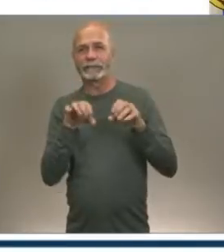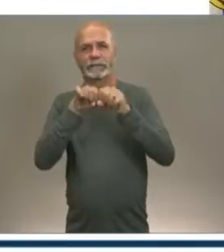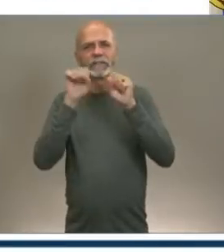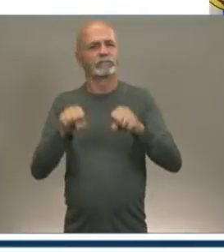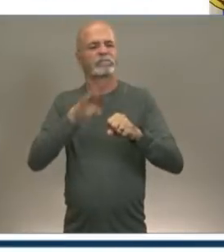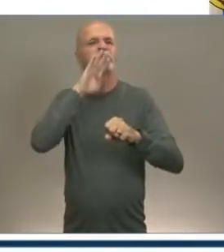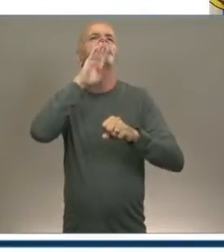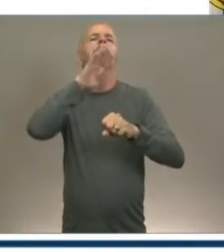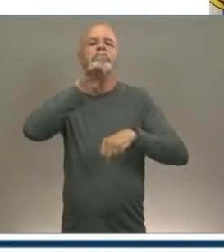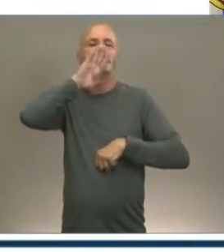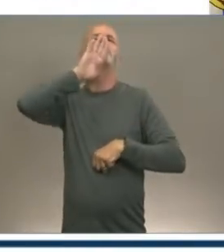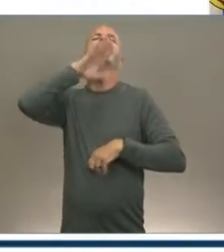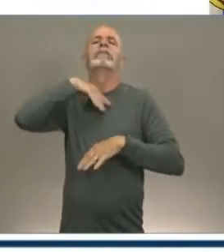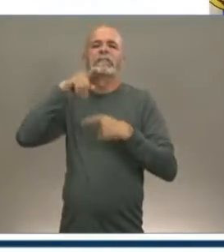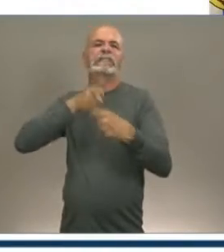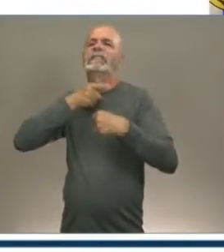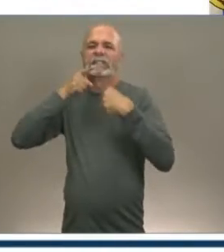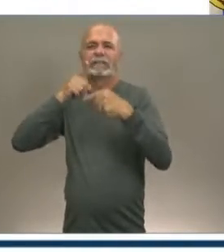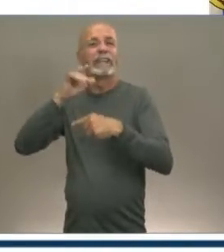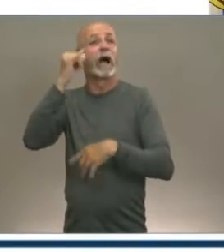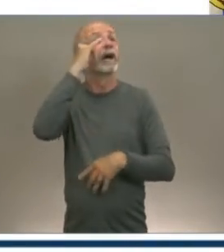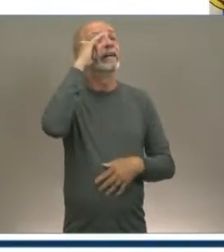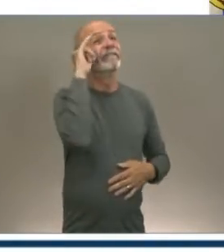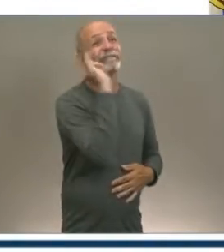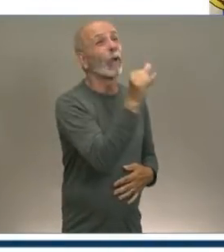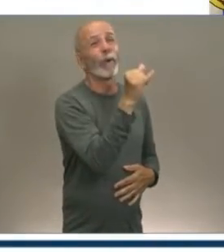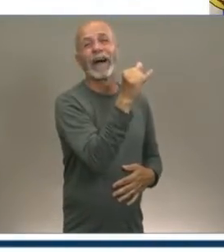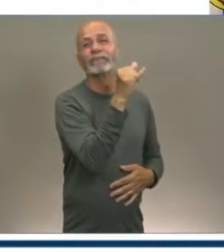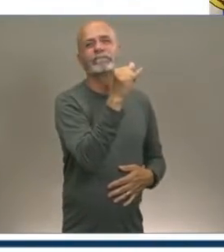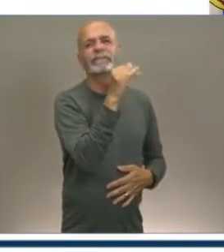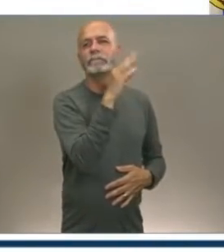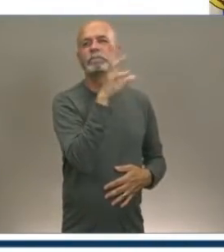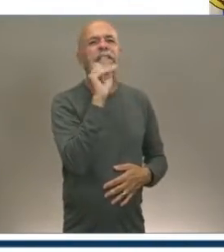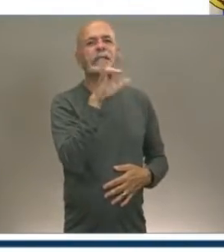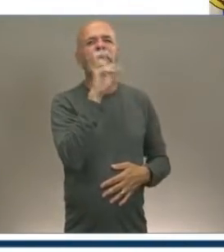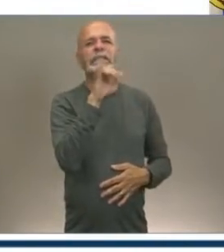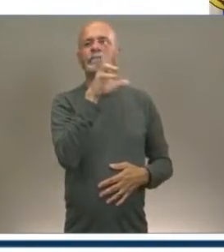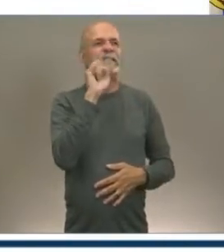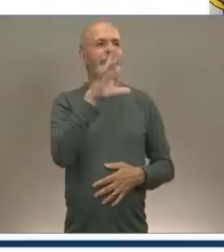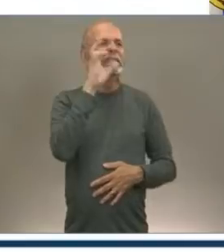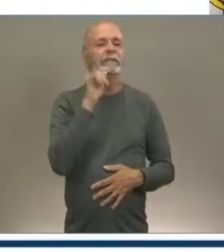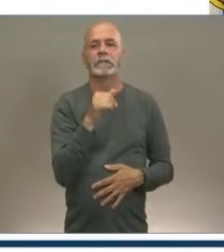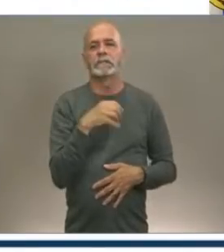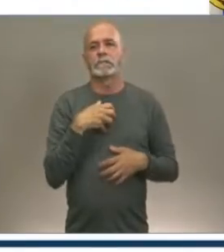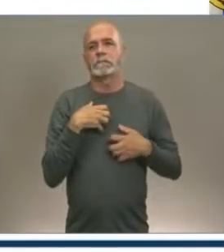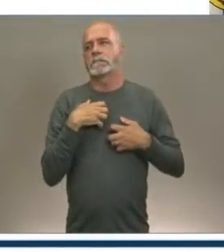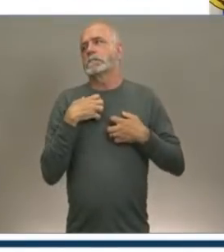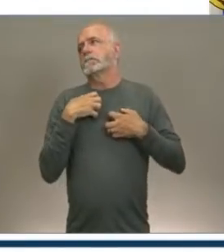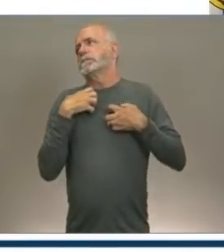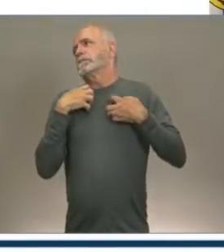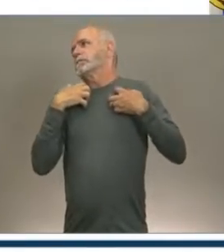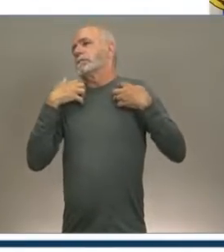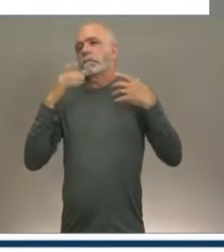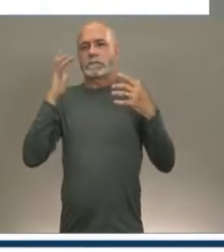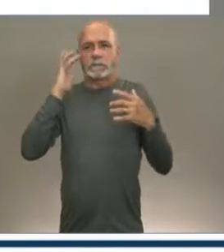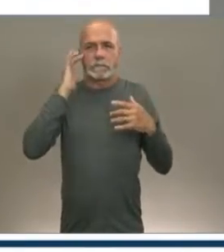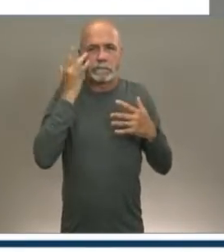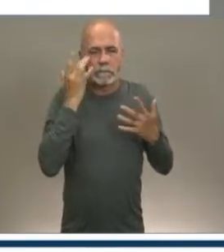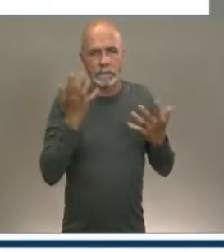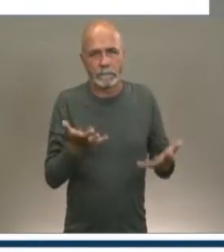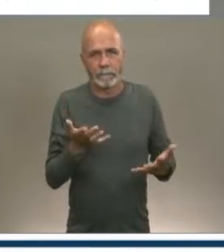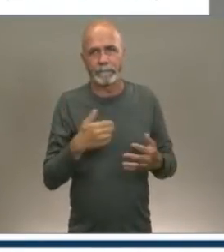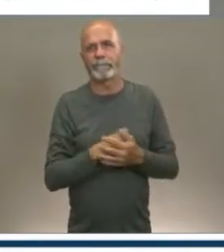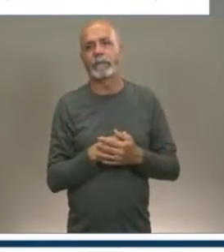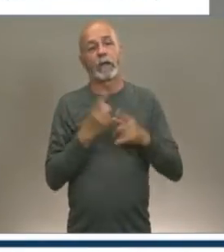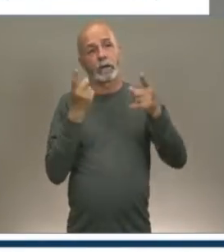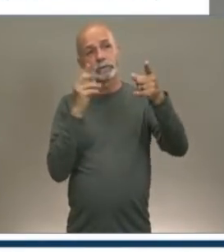trying a busy phone line, so they're getting increasingly frustrated with the situation? So first of all, I would say if